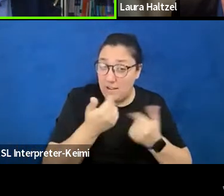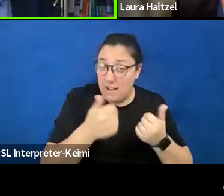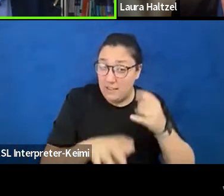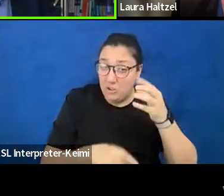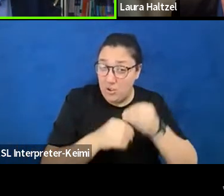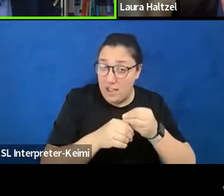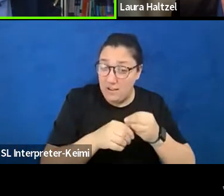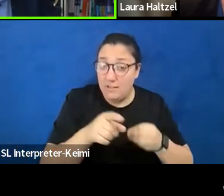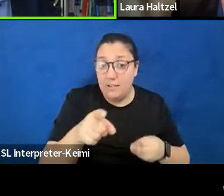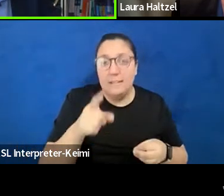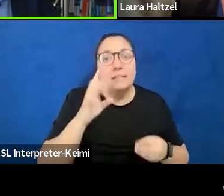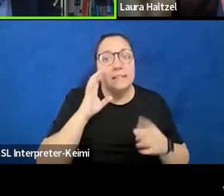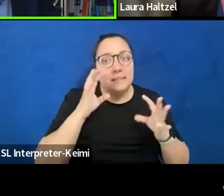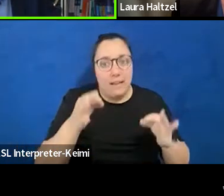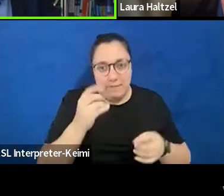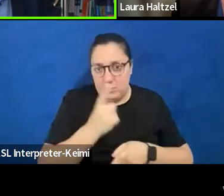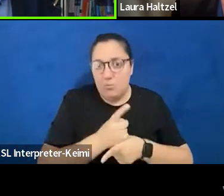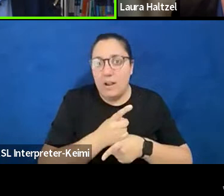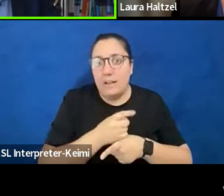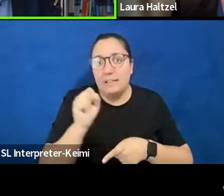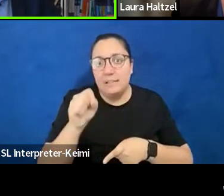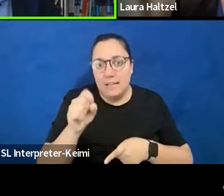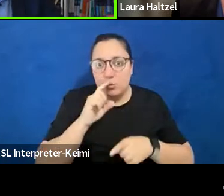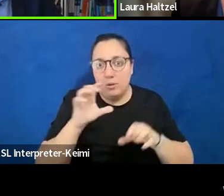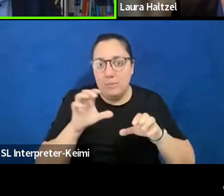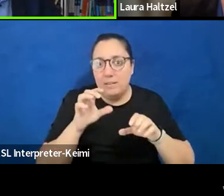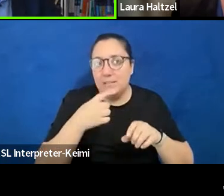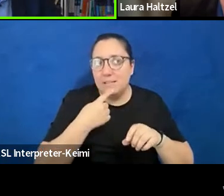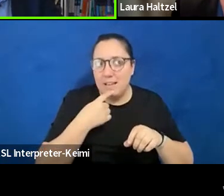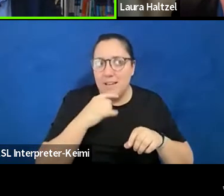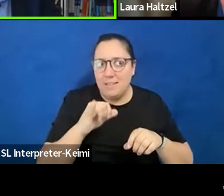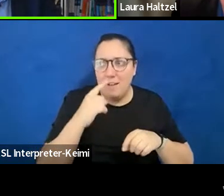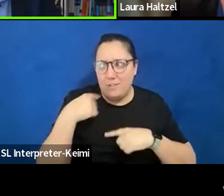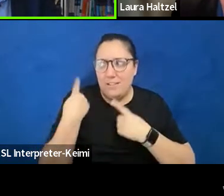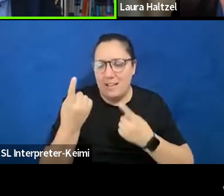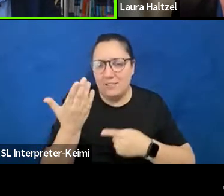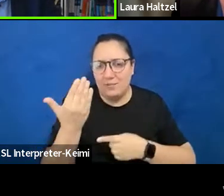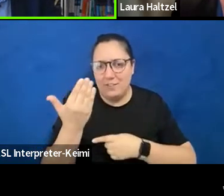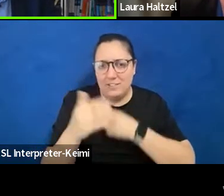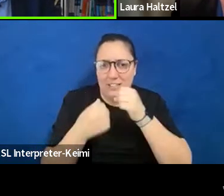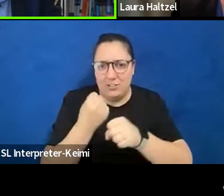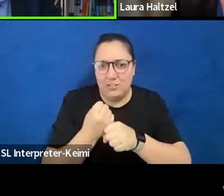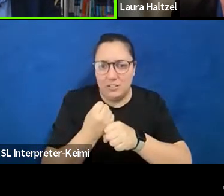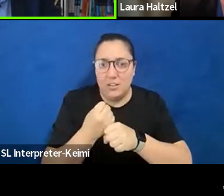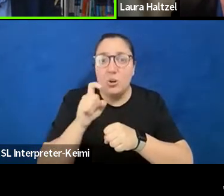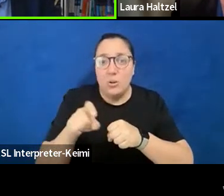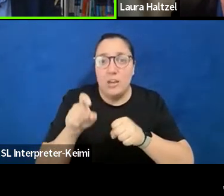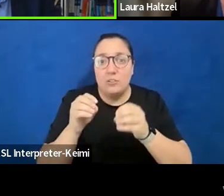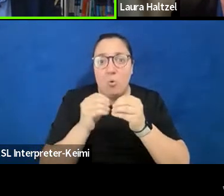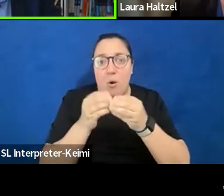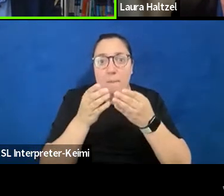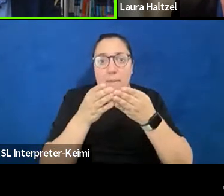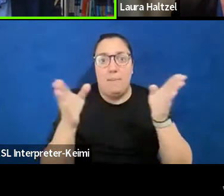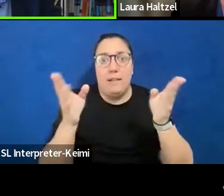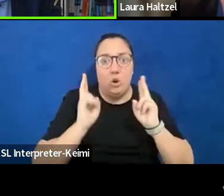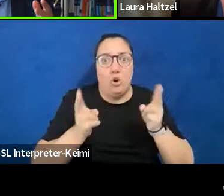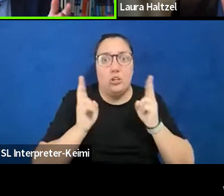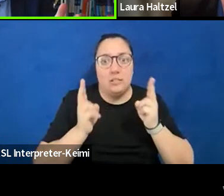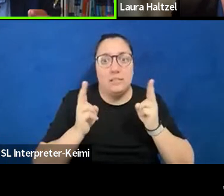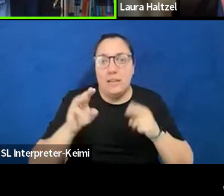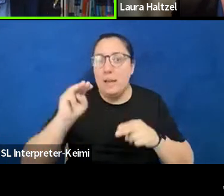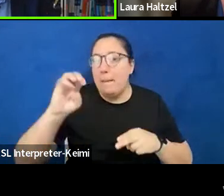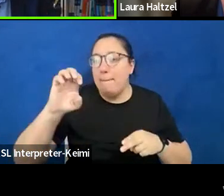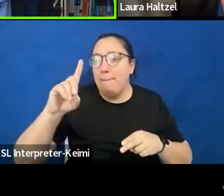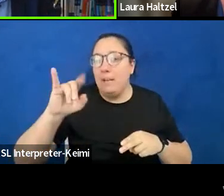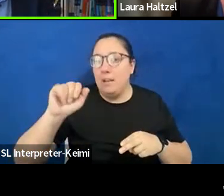It's definitely right, Dylan. And we've been saying this now for the last 15 years. And so I think there has to be more public urgency. The media has to get involved.